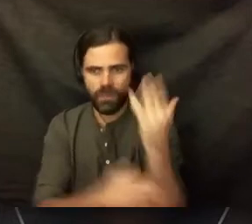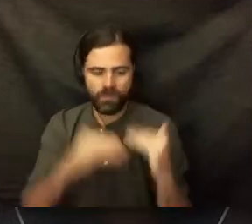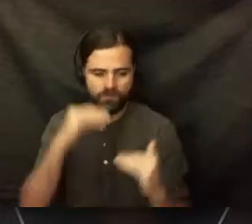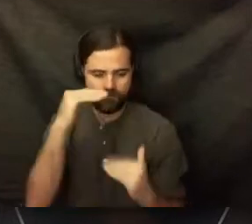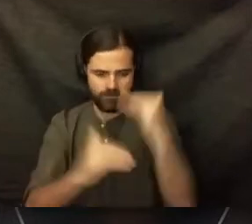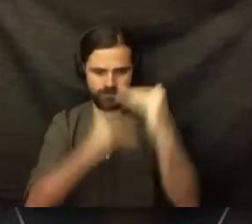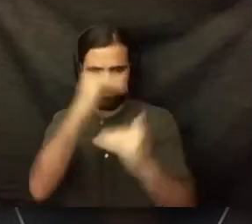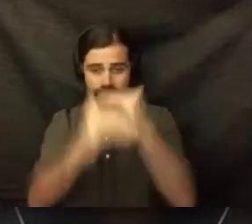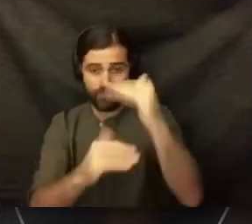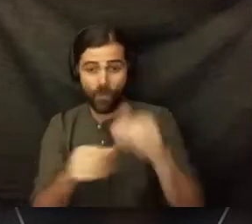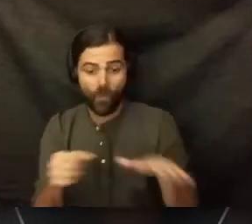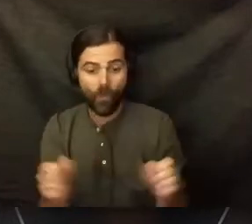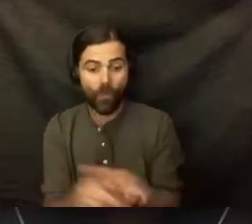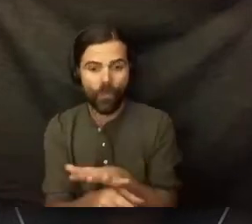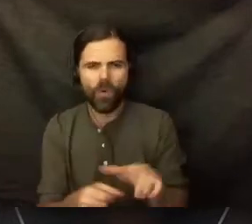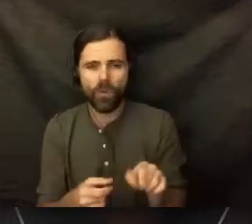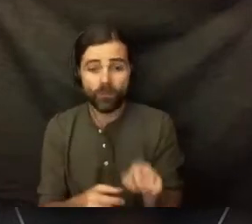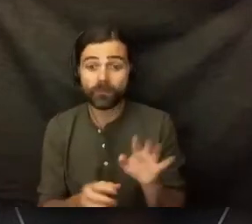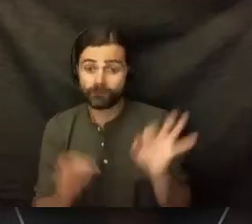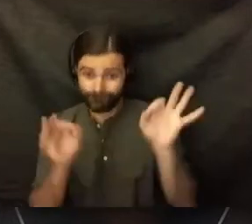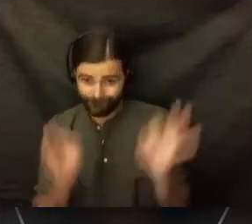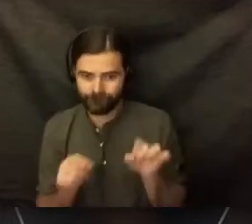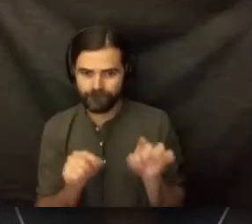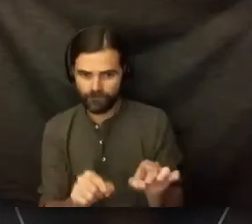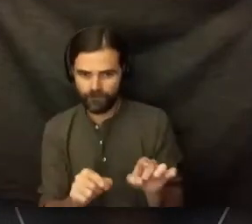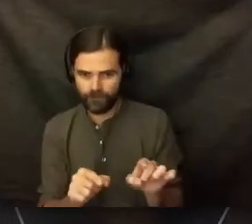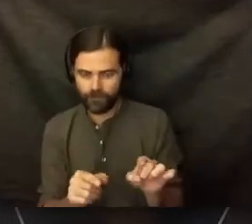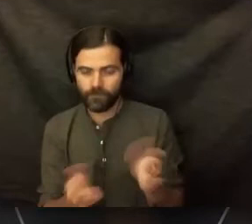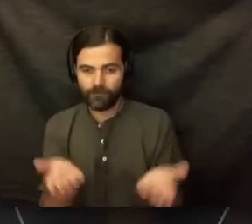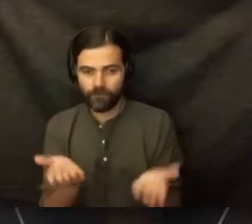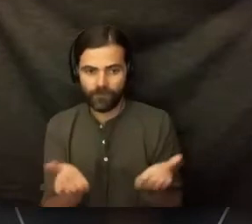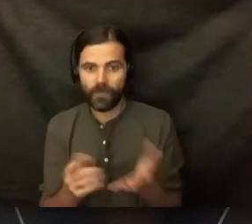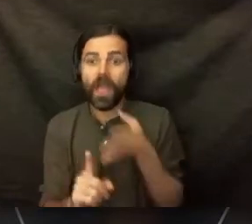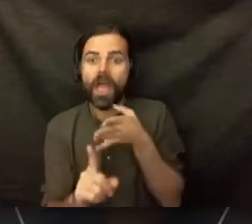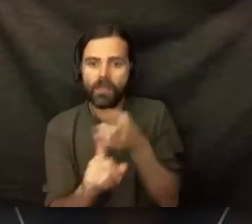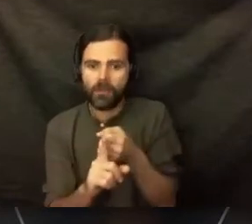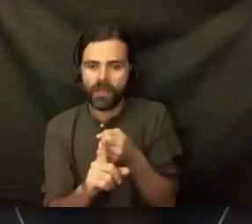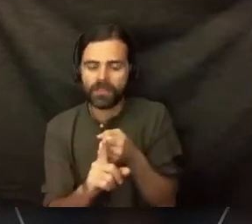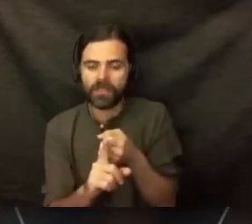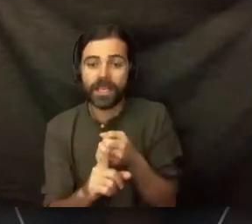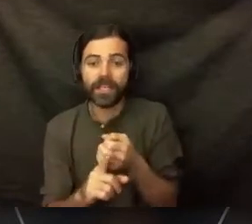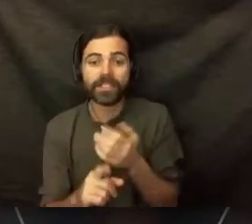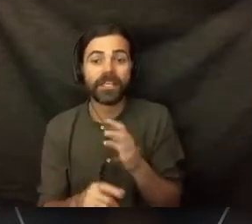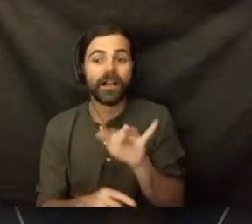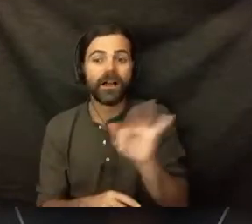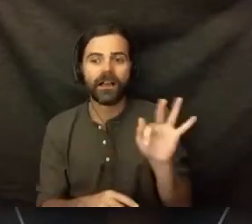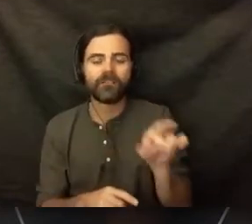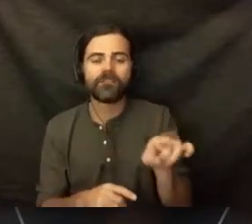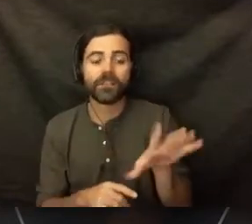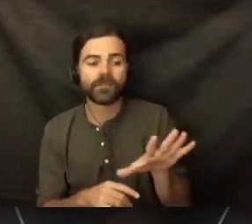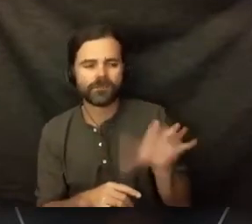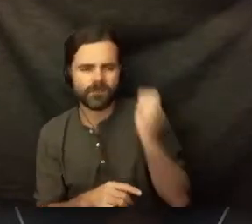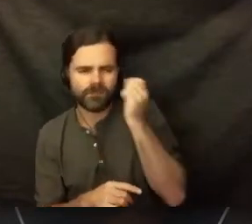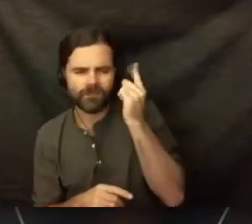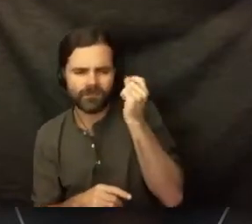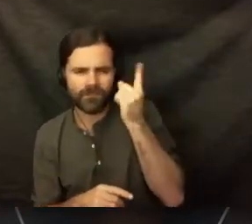trees. That's the real balance sheet impact. But if we want to understand it, we have to really understand the societal, social, environmental,